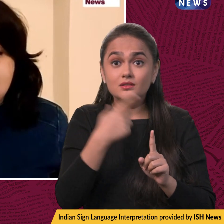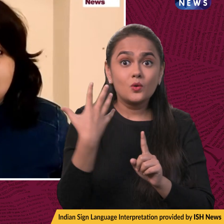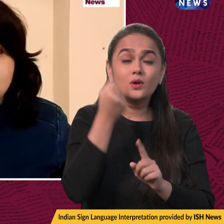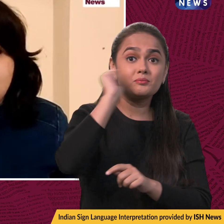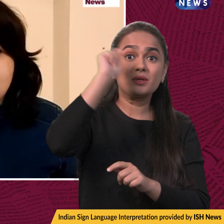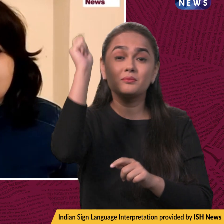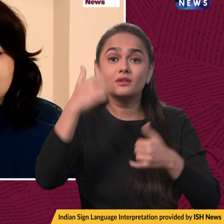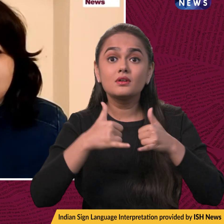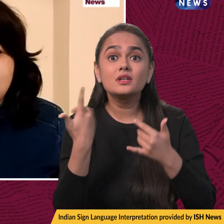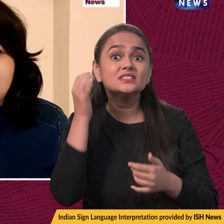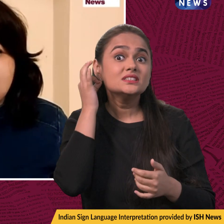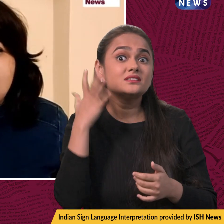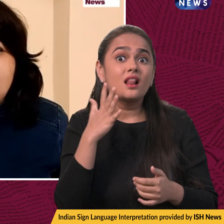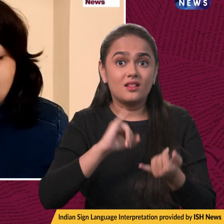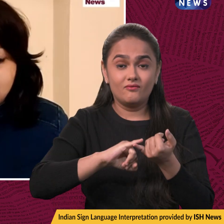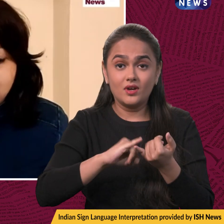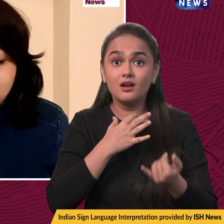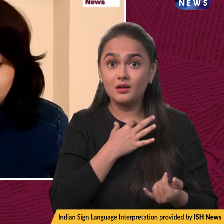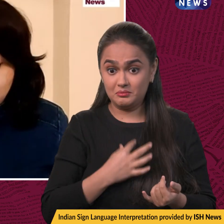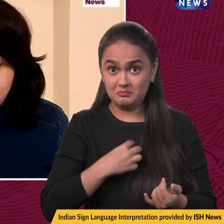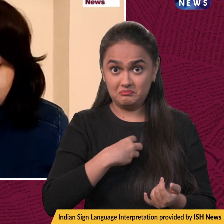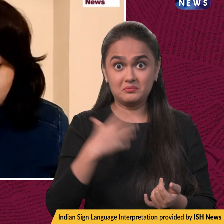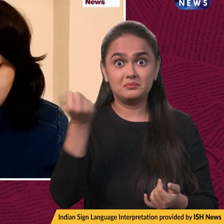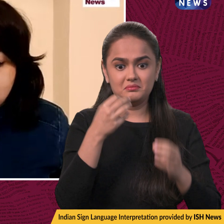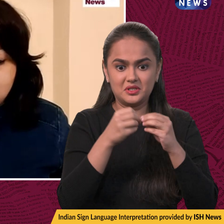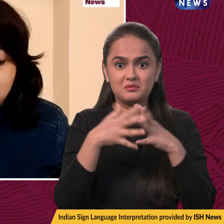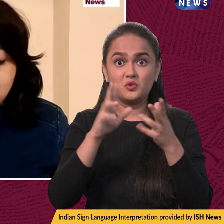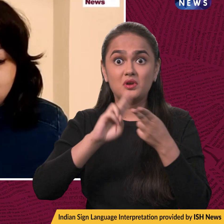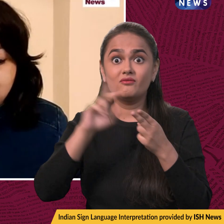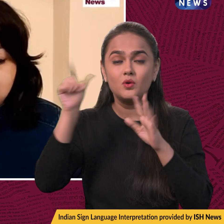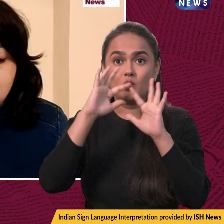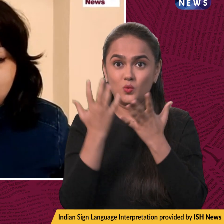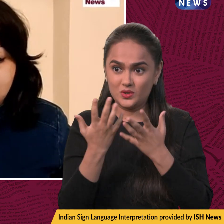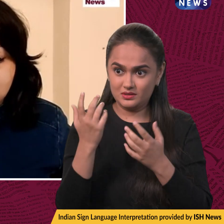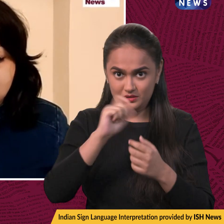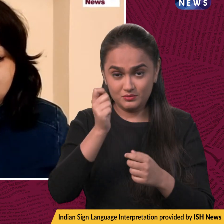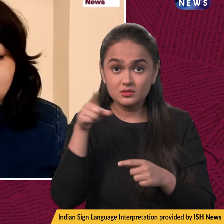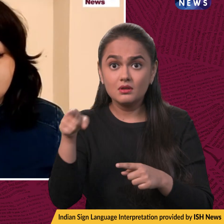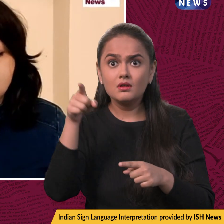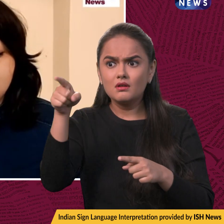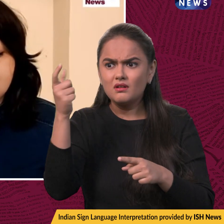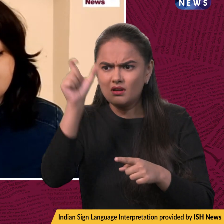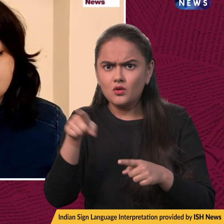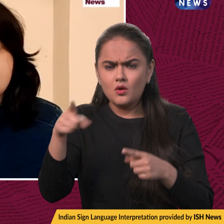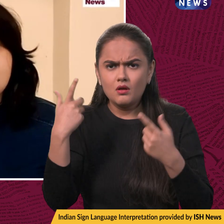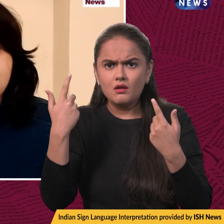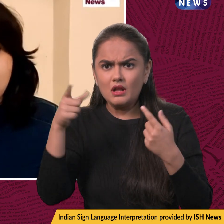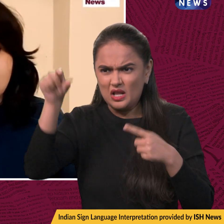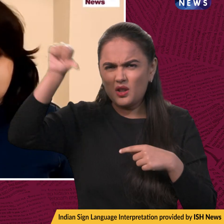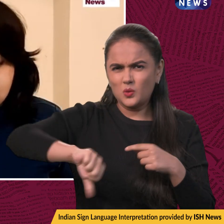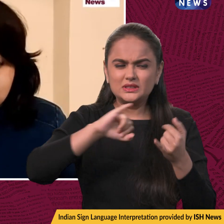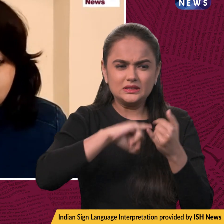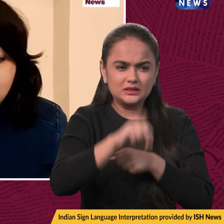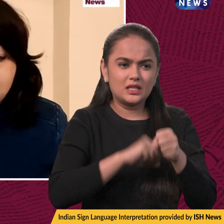Indian man to win a silver medal at the BWF World Championships. Now, Kidambi Srikanth lost to his